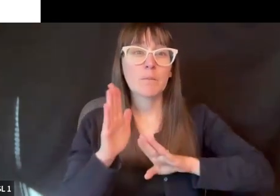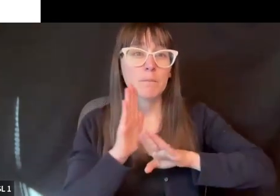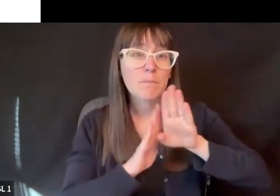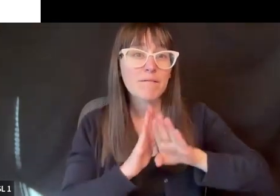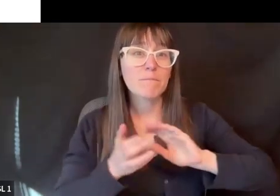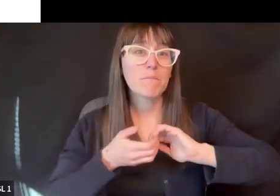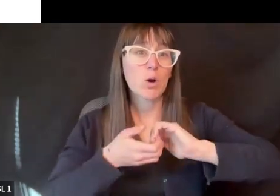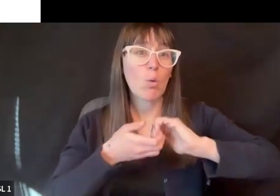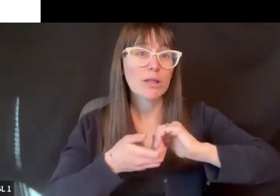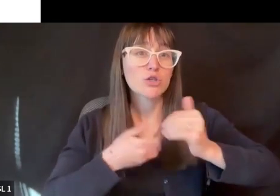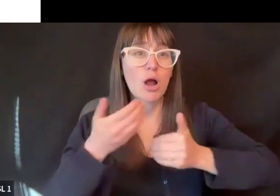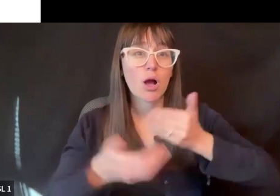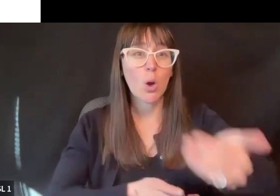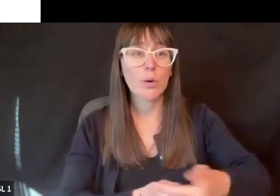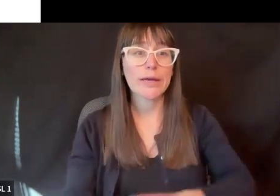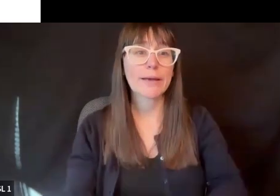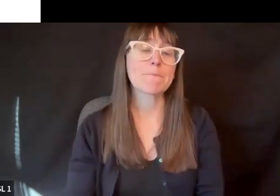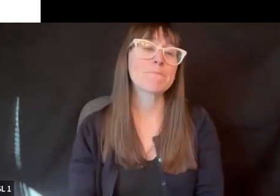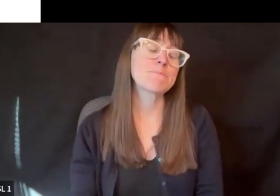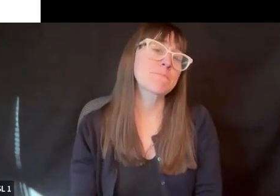coalition building. Next slide.